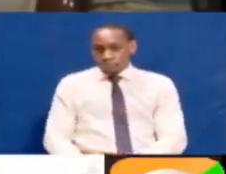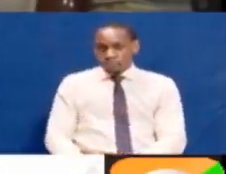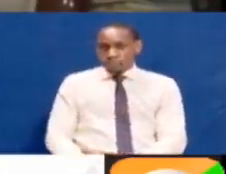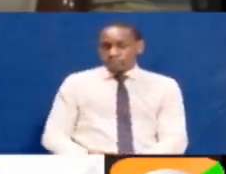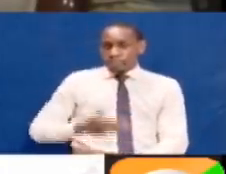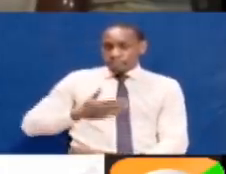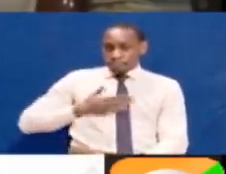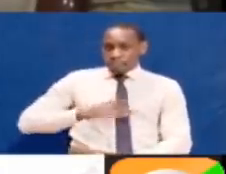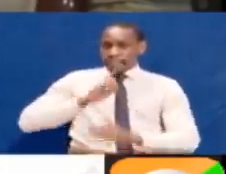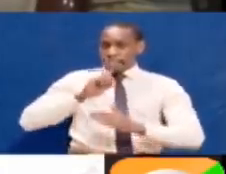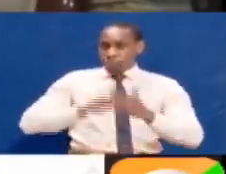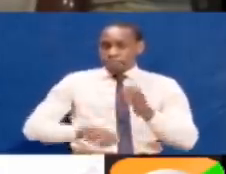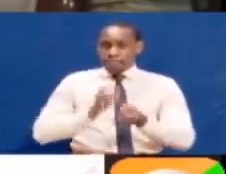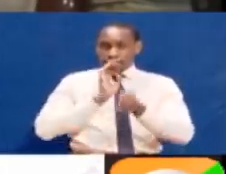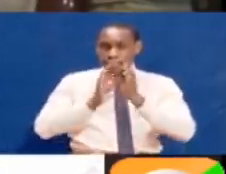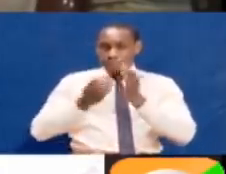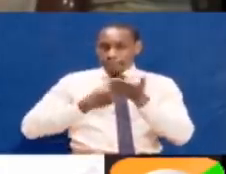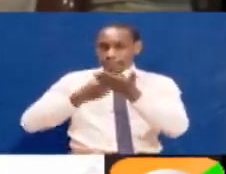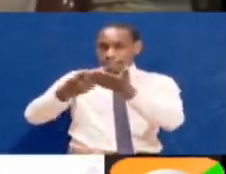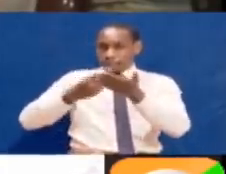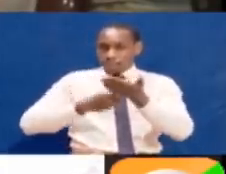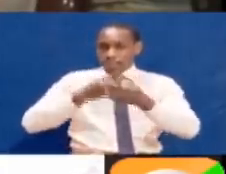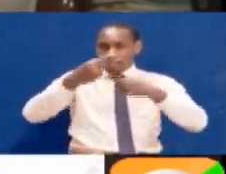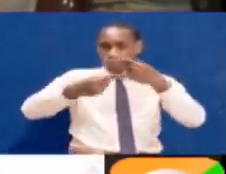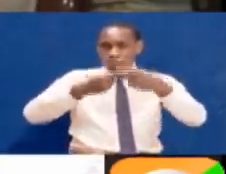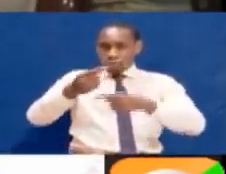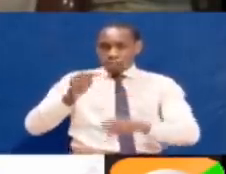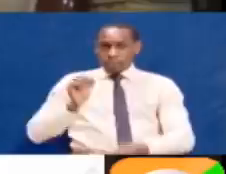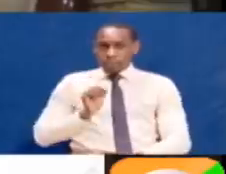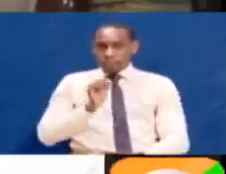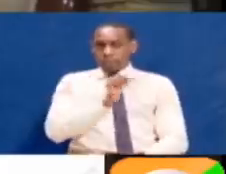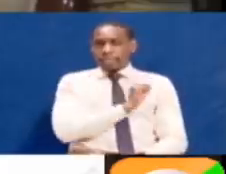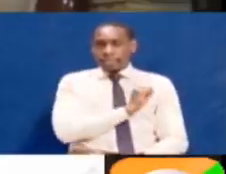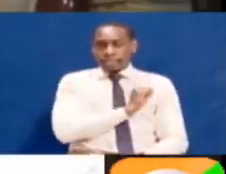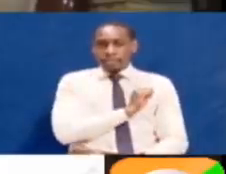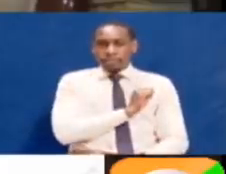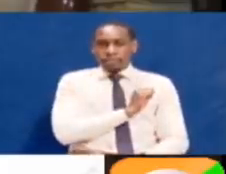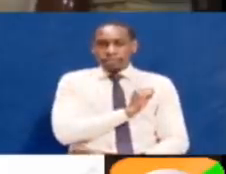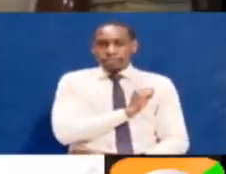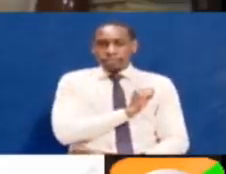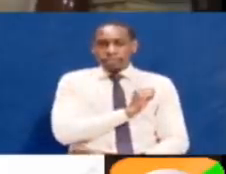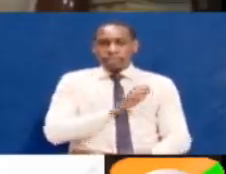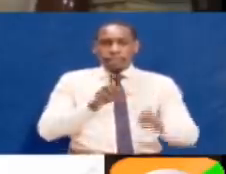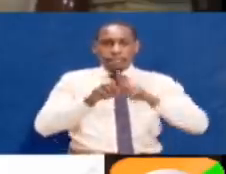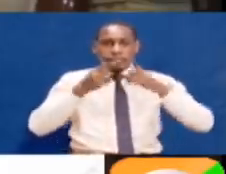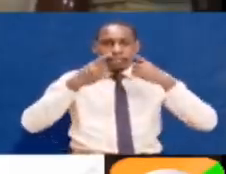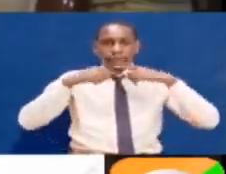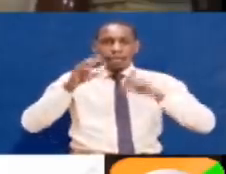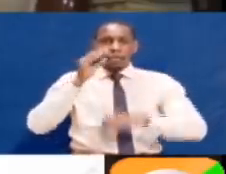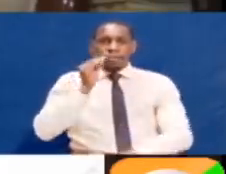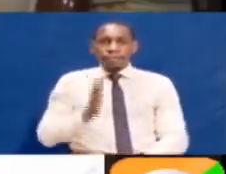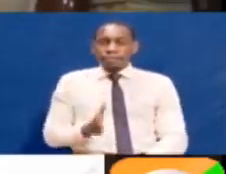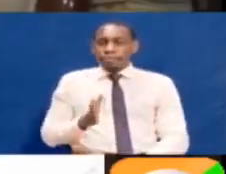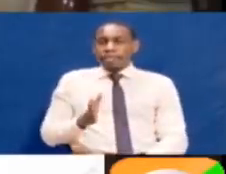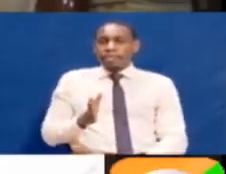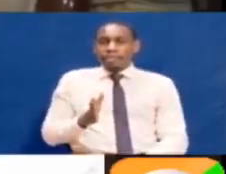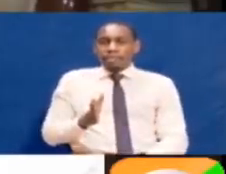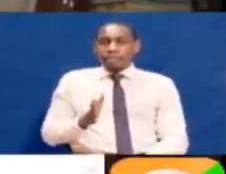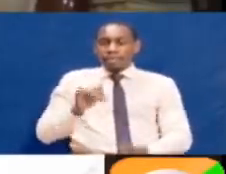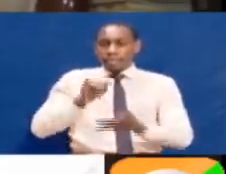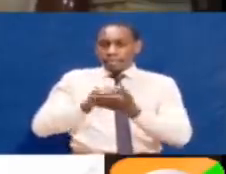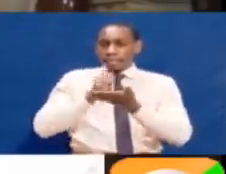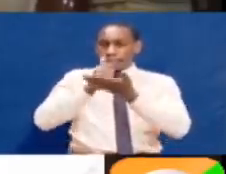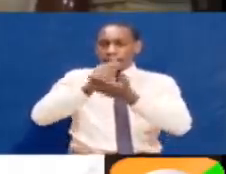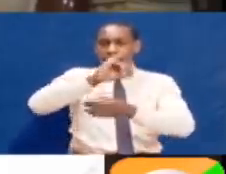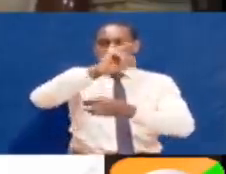I was saying that if this conversation that was going on in the Senate and the pronouncement of the Speaker is going to